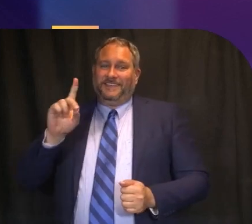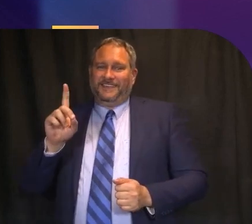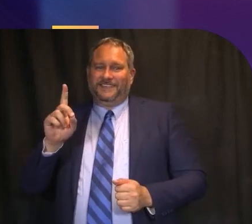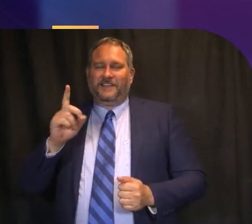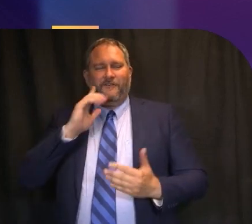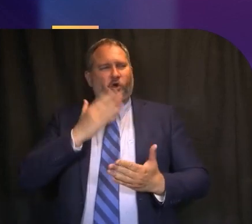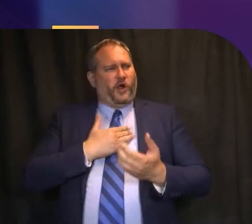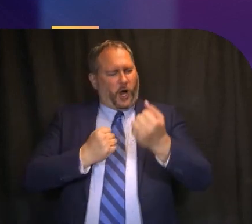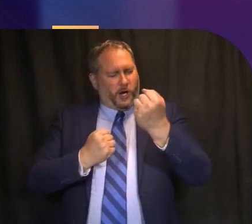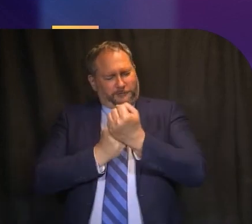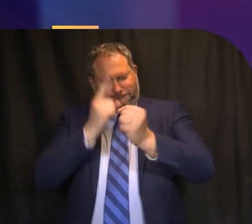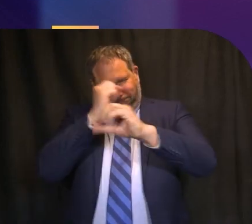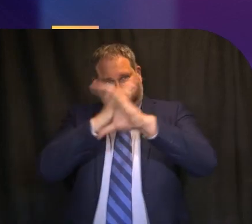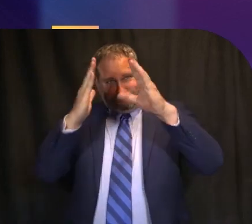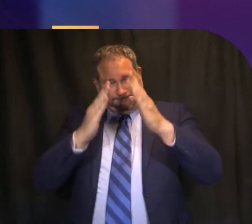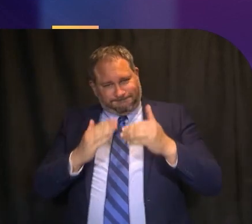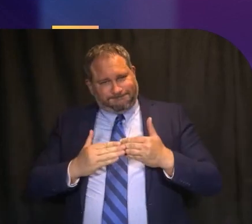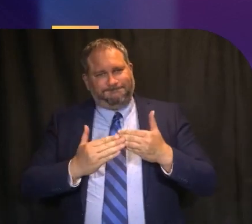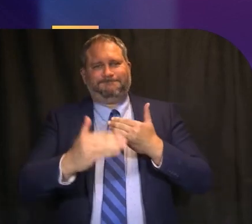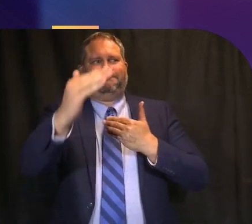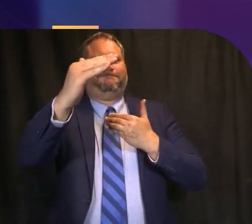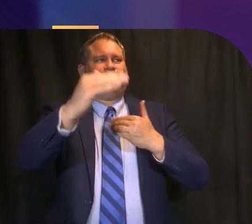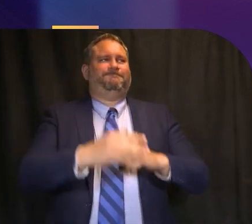my friends. Good night.